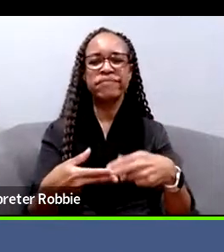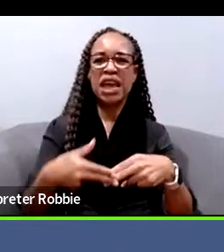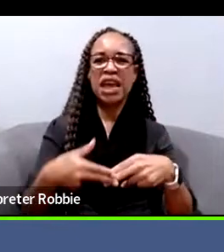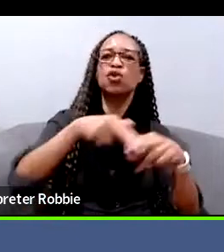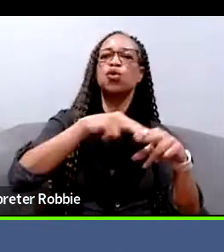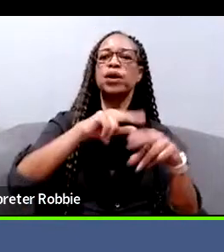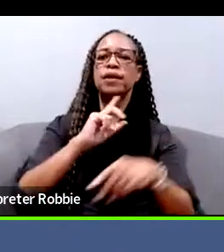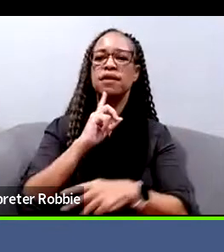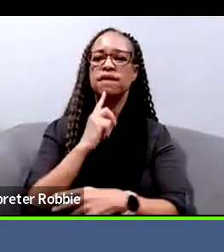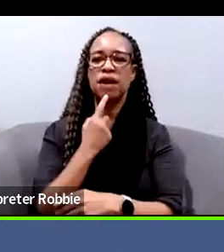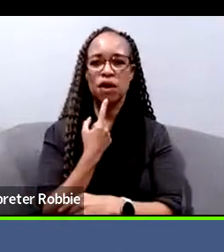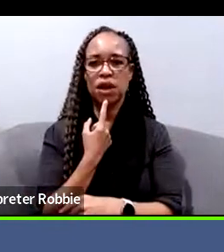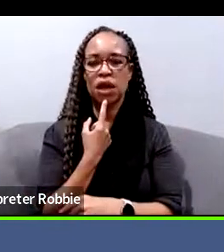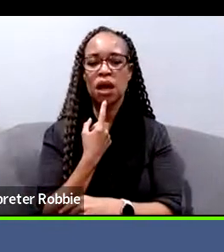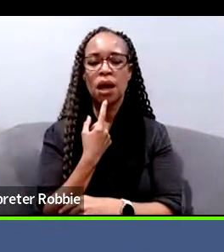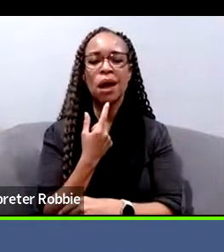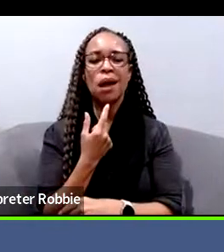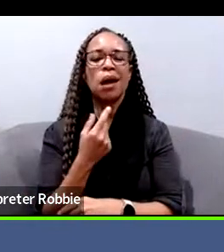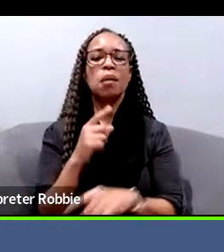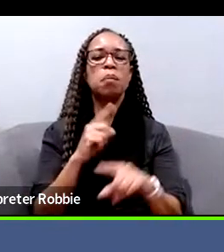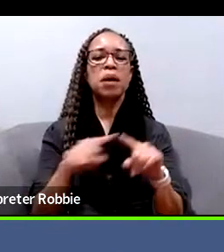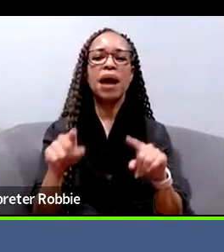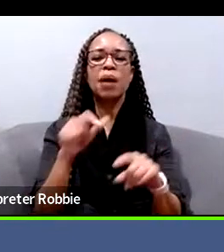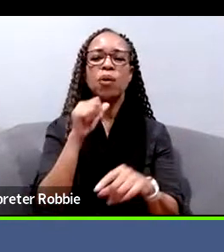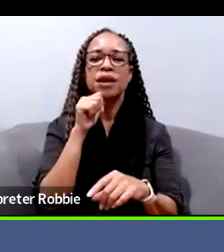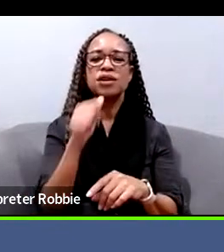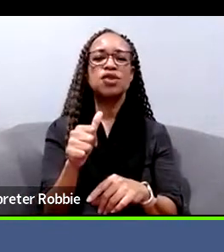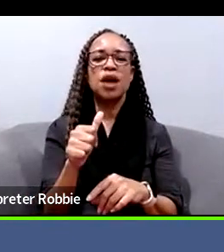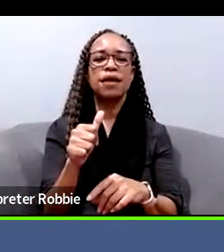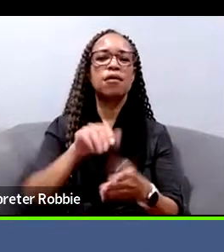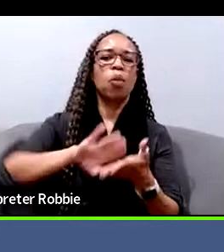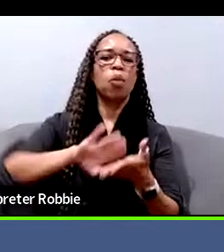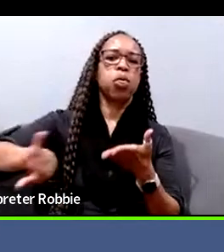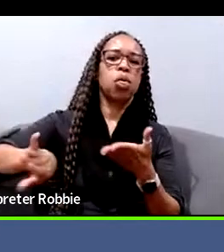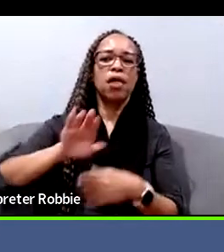is, I wouldn't rule that out.